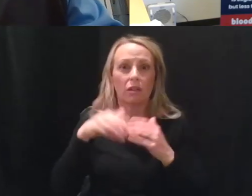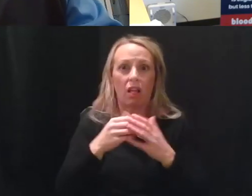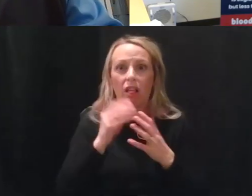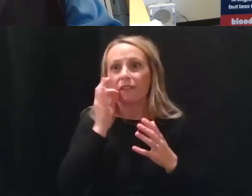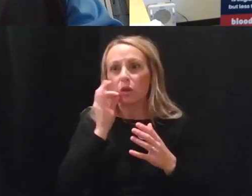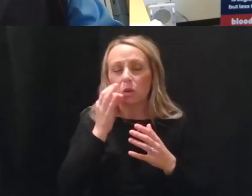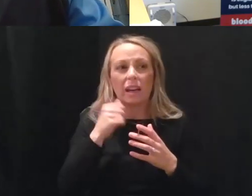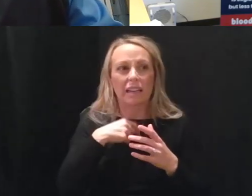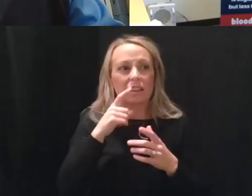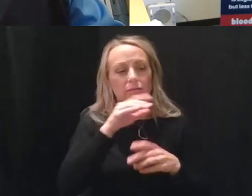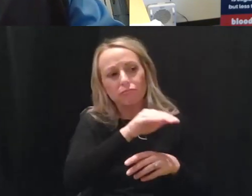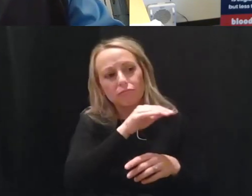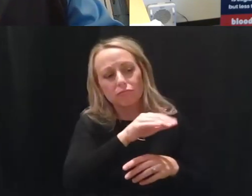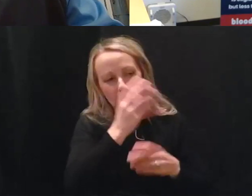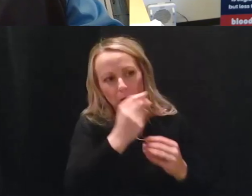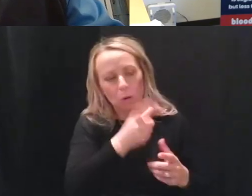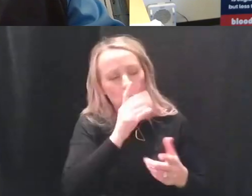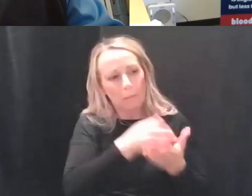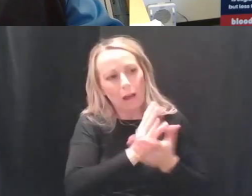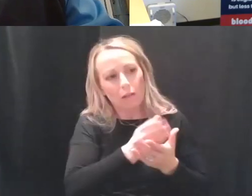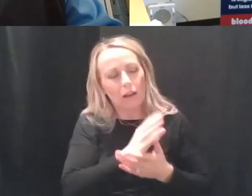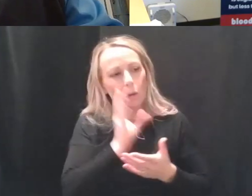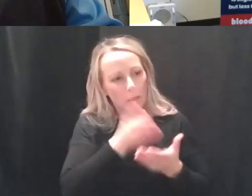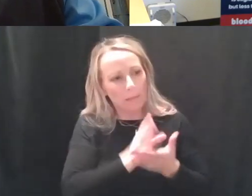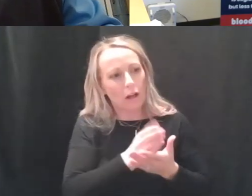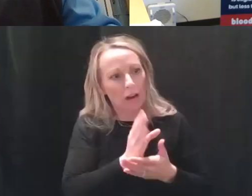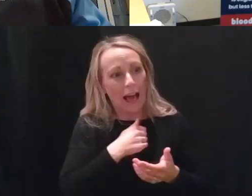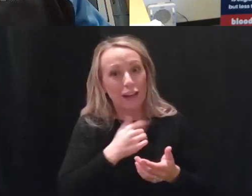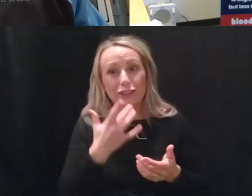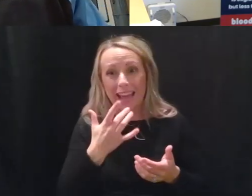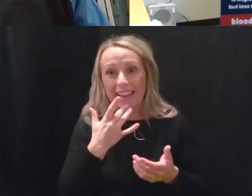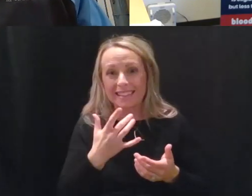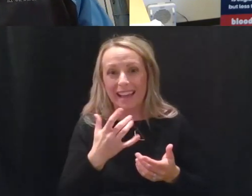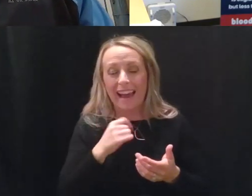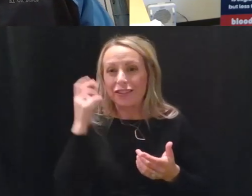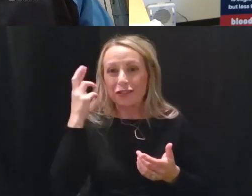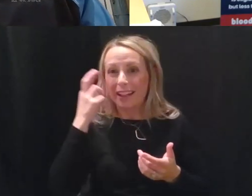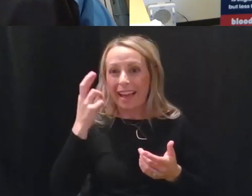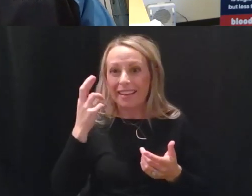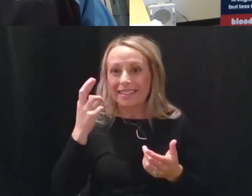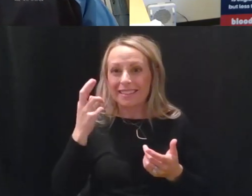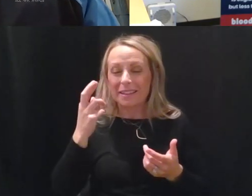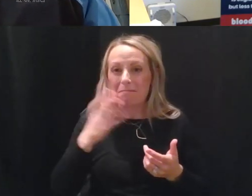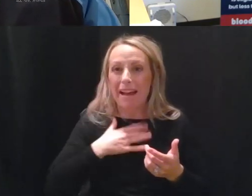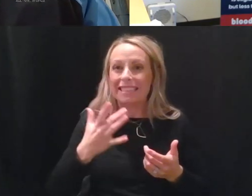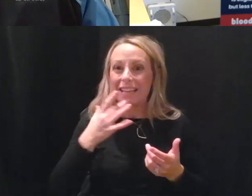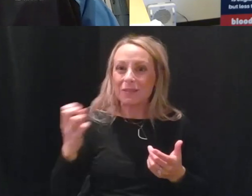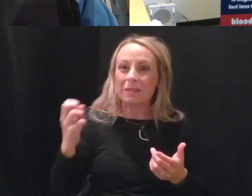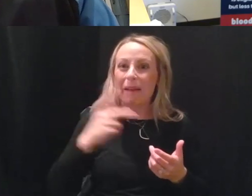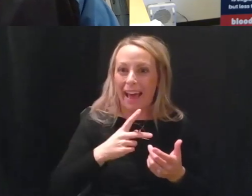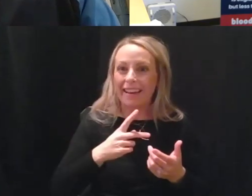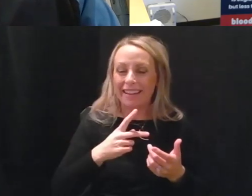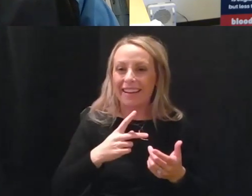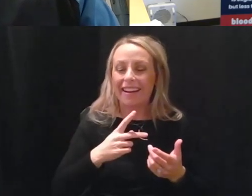be all right, kid. You're going to be okay," because I could taste it. I did not realize I didn't have my taste back until he pointed it out, that I